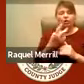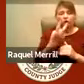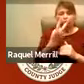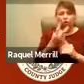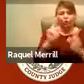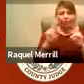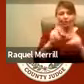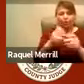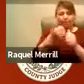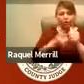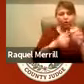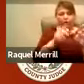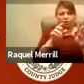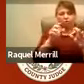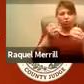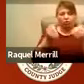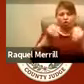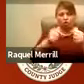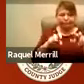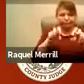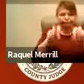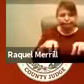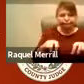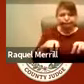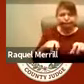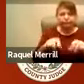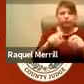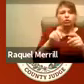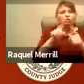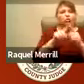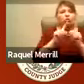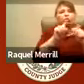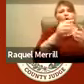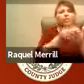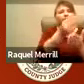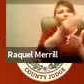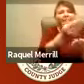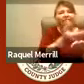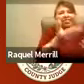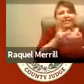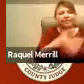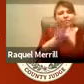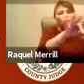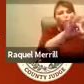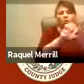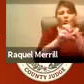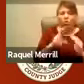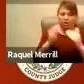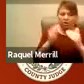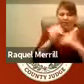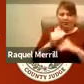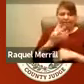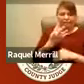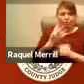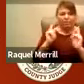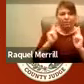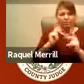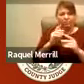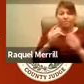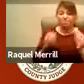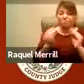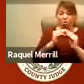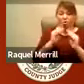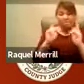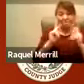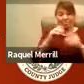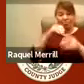vehicle for obtaining, you know, essential services, or no more than 4 persons per vehicle. The more people that you